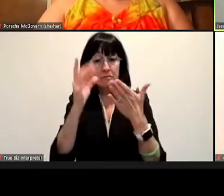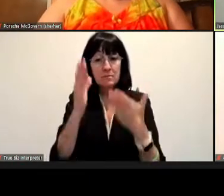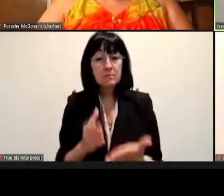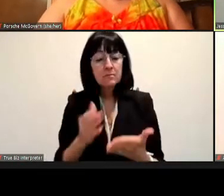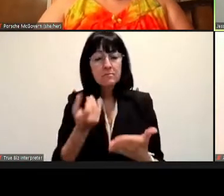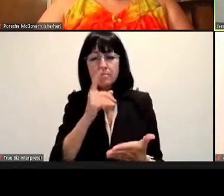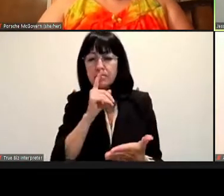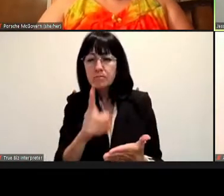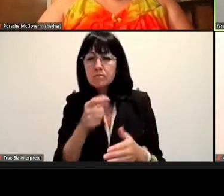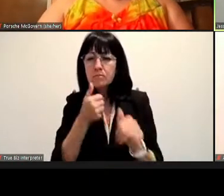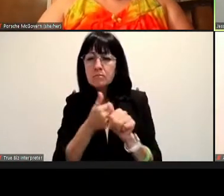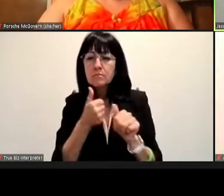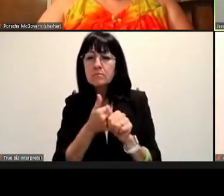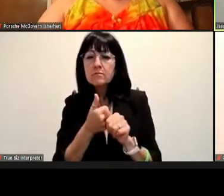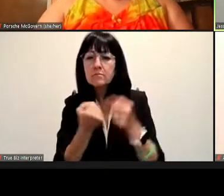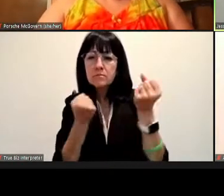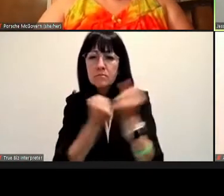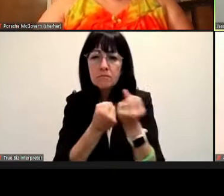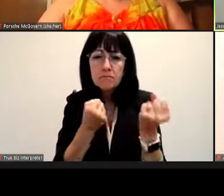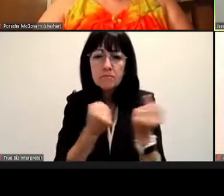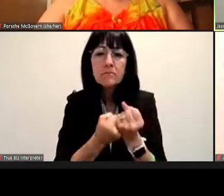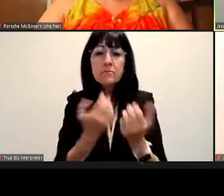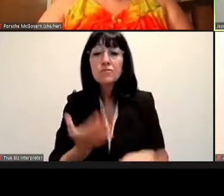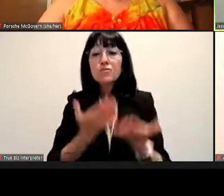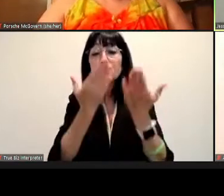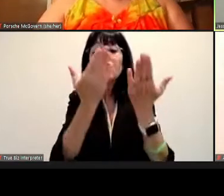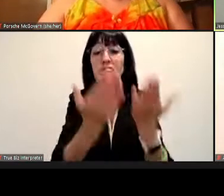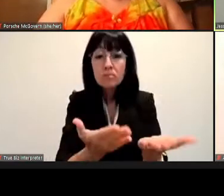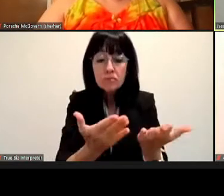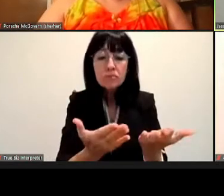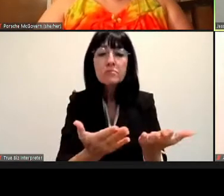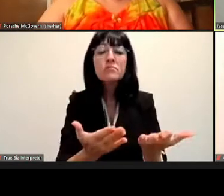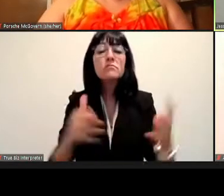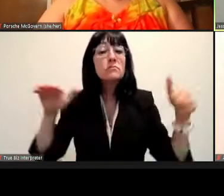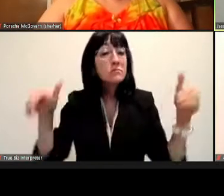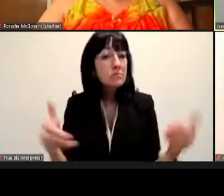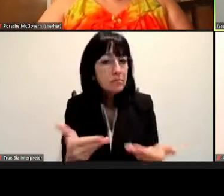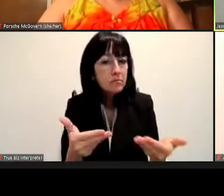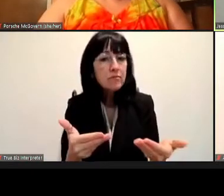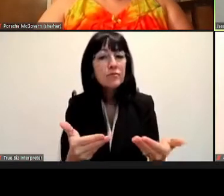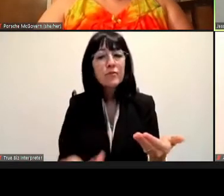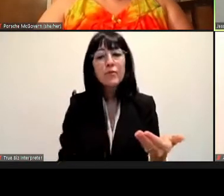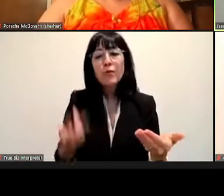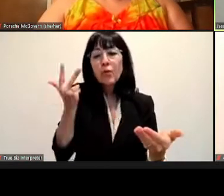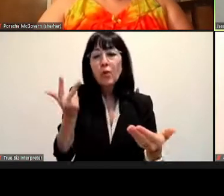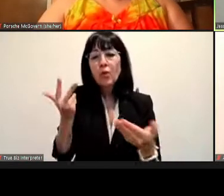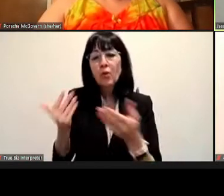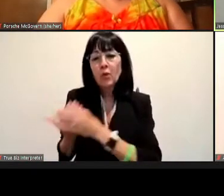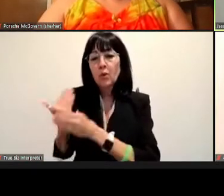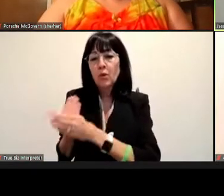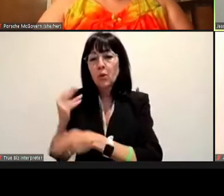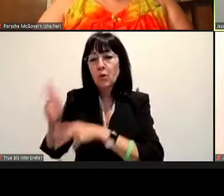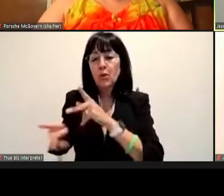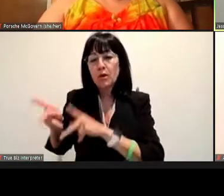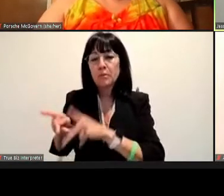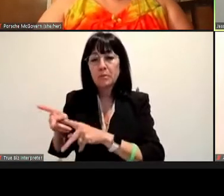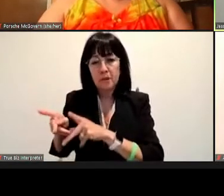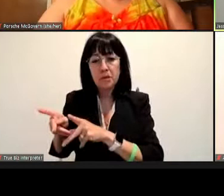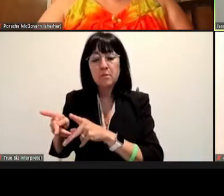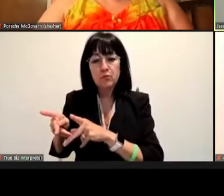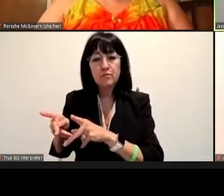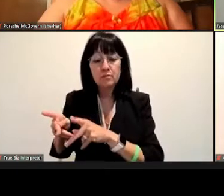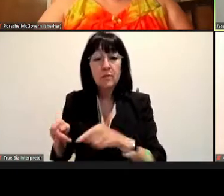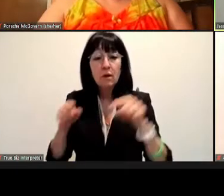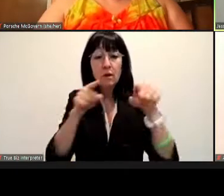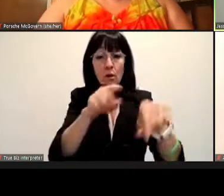recommend, introduce three new people every time you work on a production at a theater.